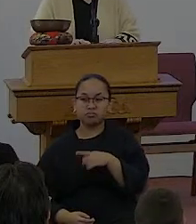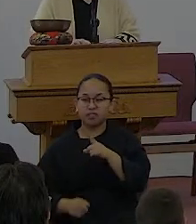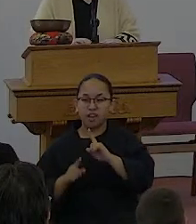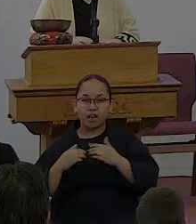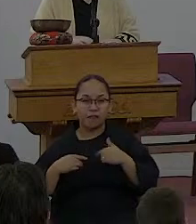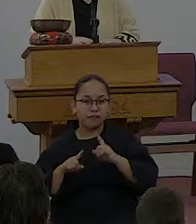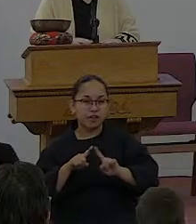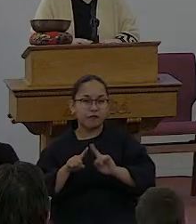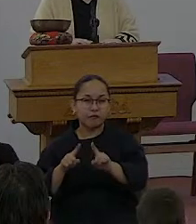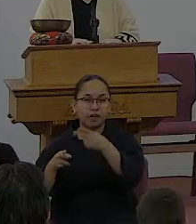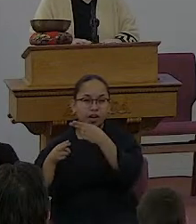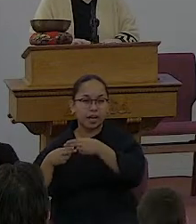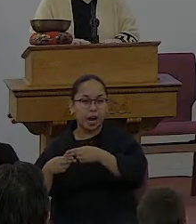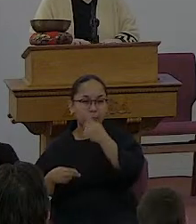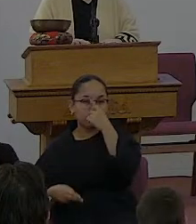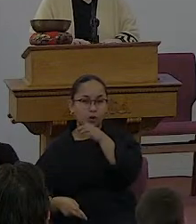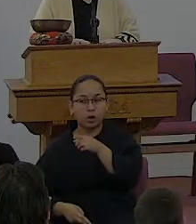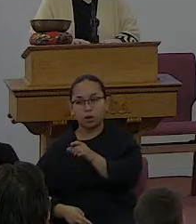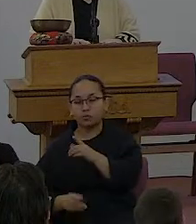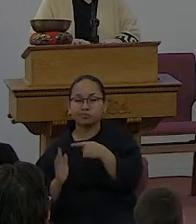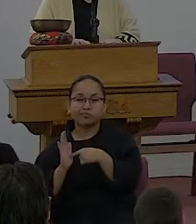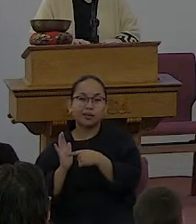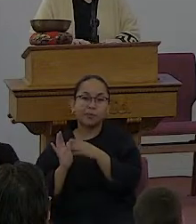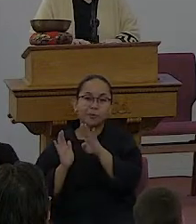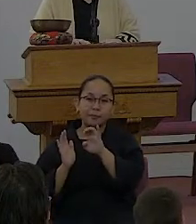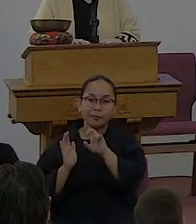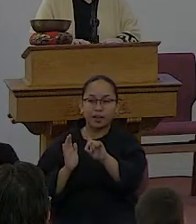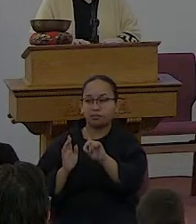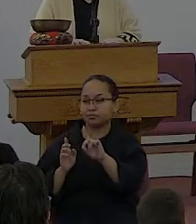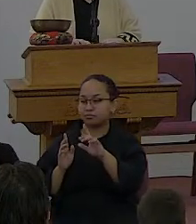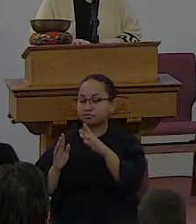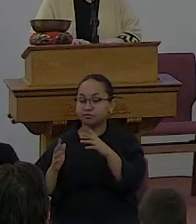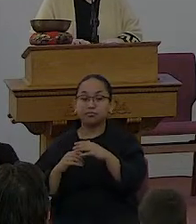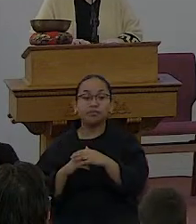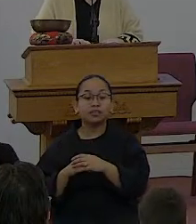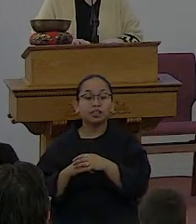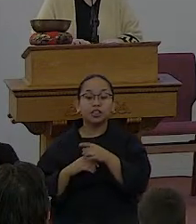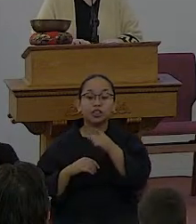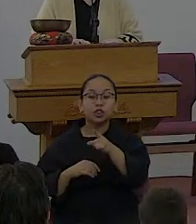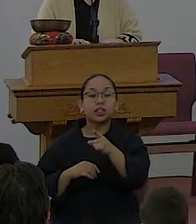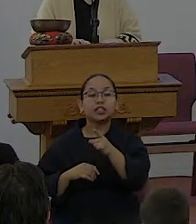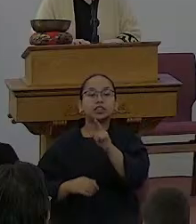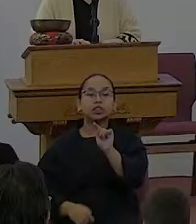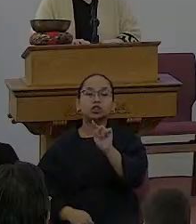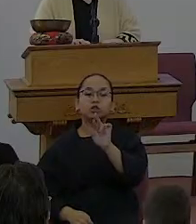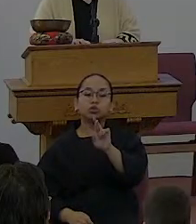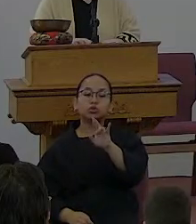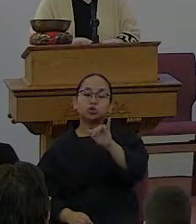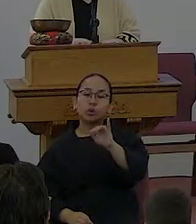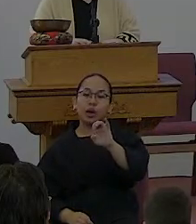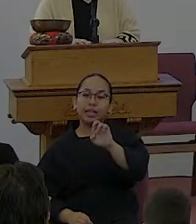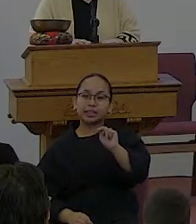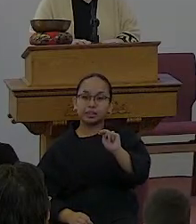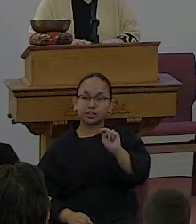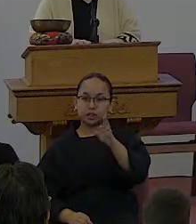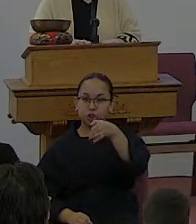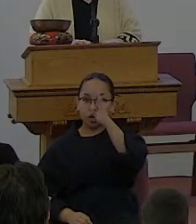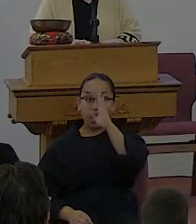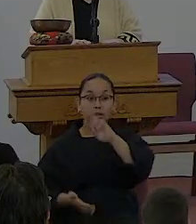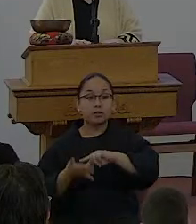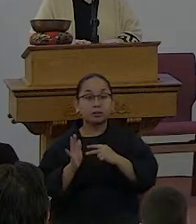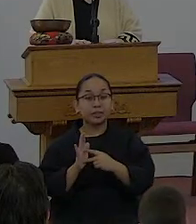and other words that have been used to name her. She is a triune goddess, meaning that she has 3